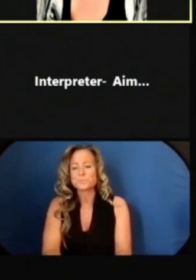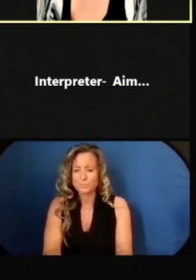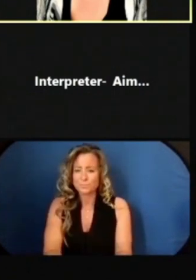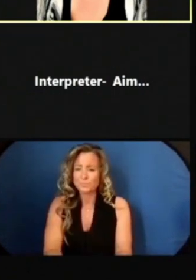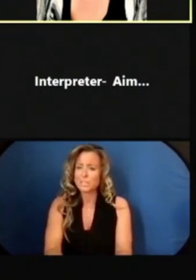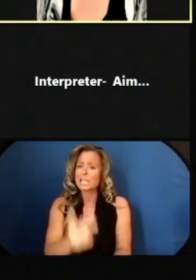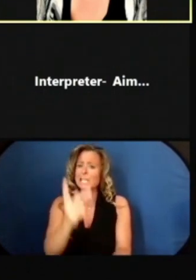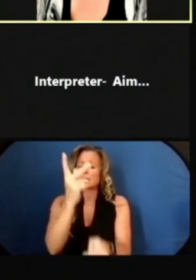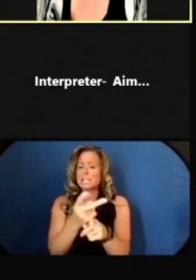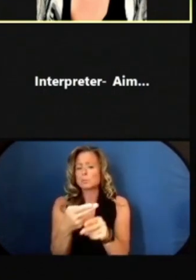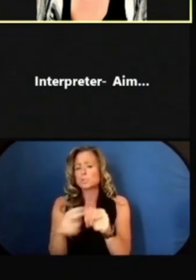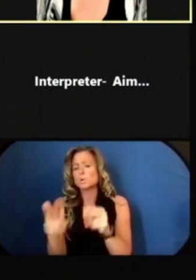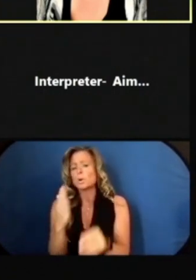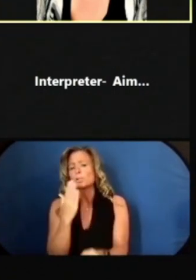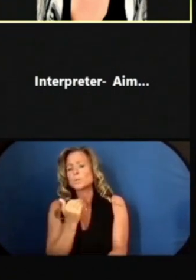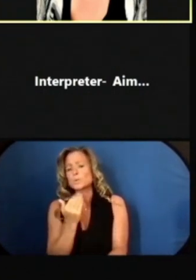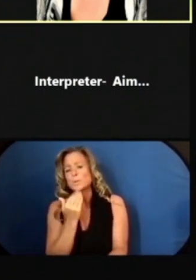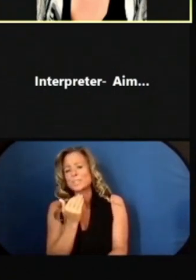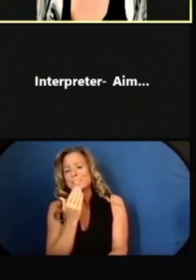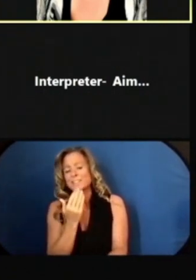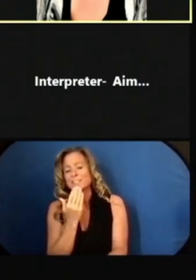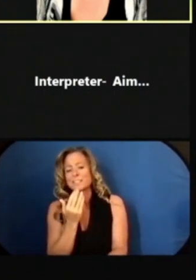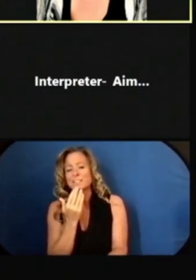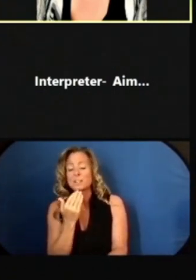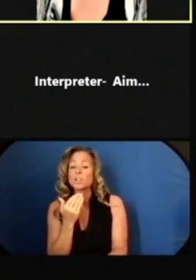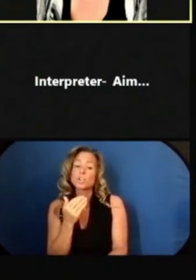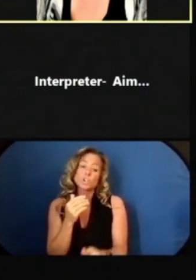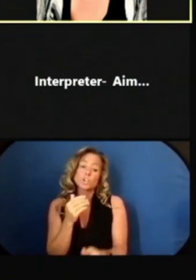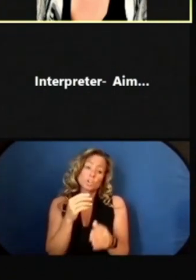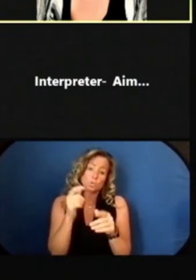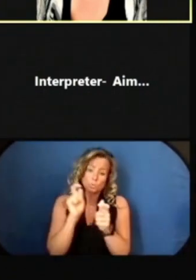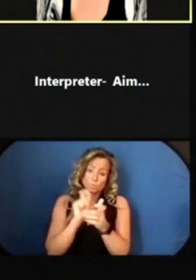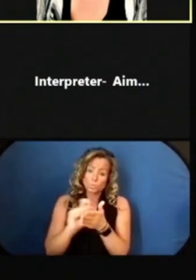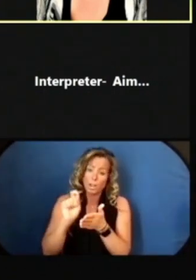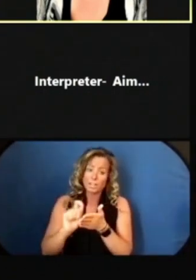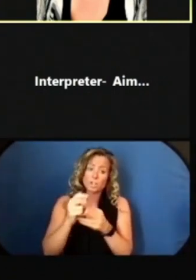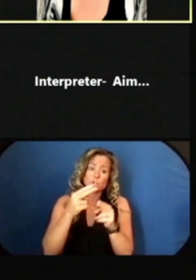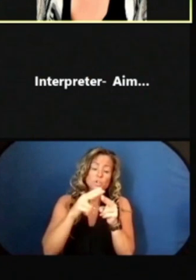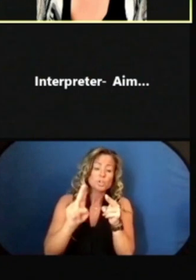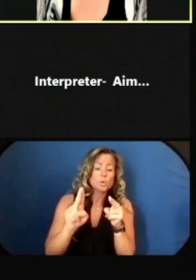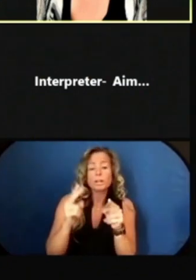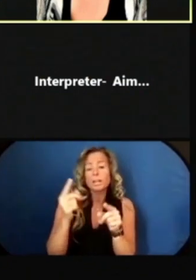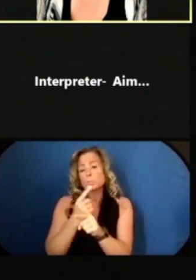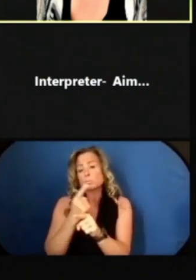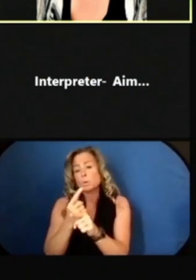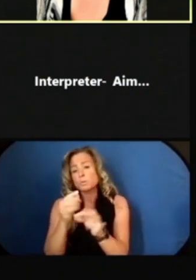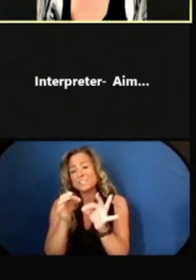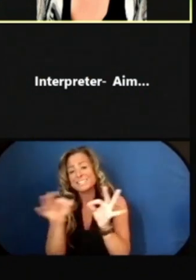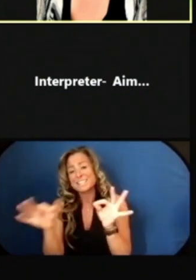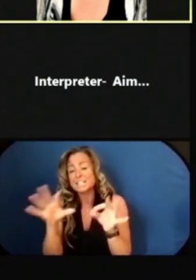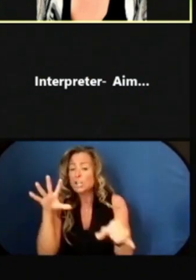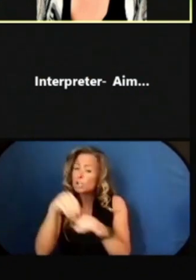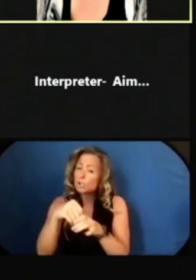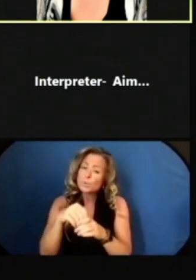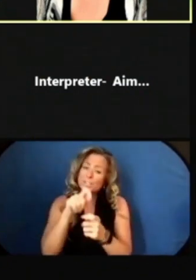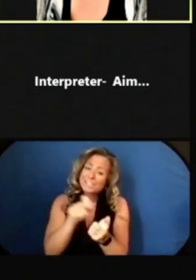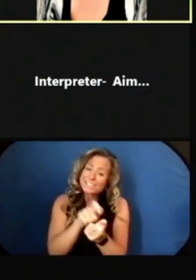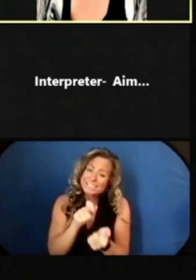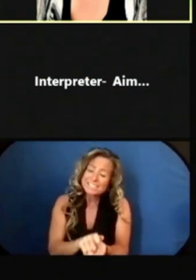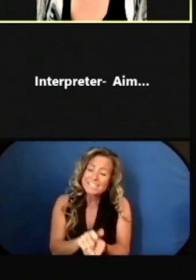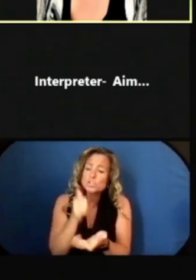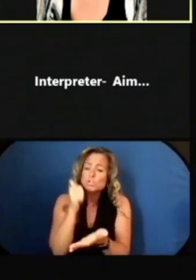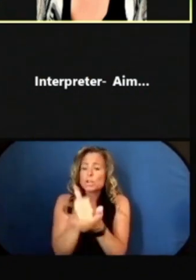short and to the point. Write short and logical sentences. Include details that help your